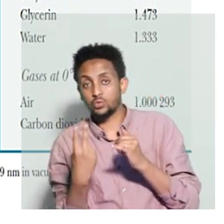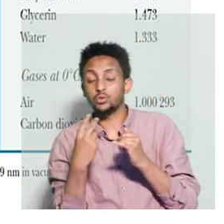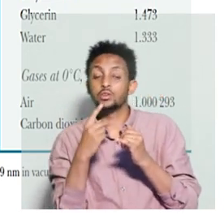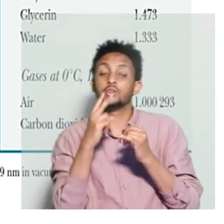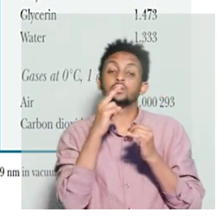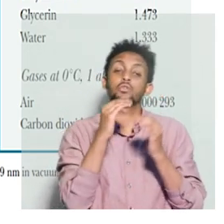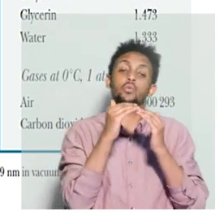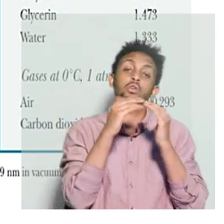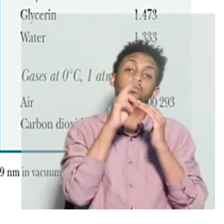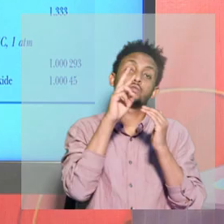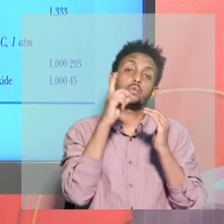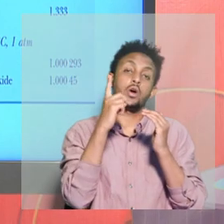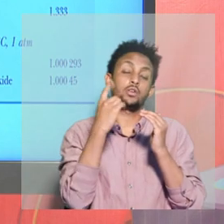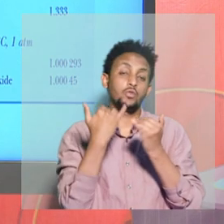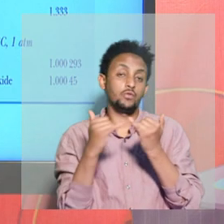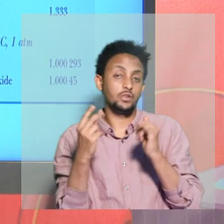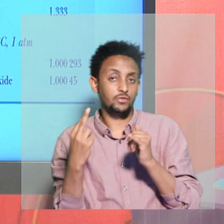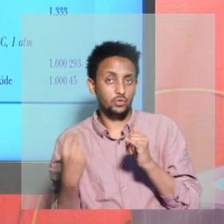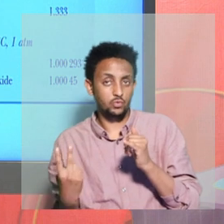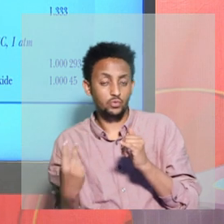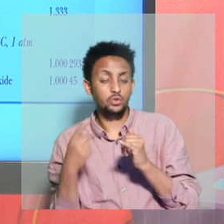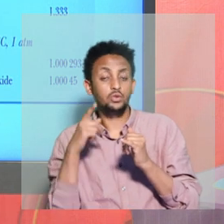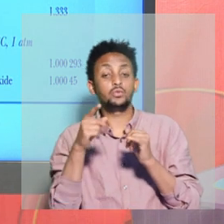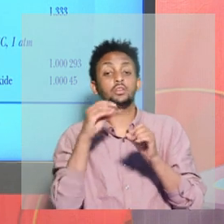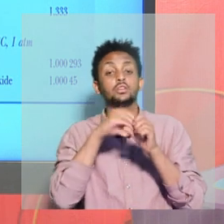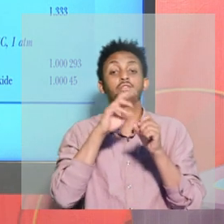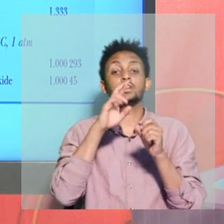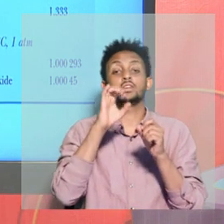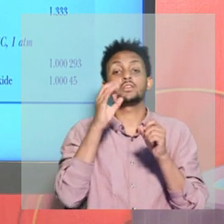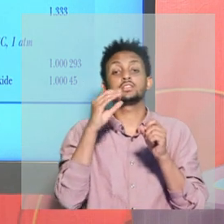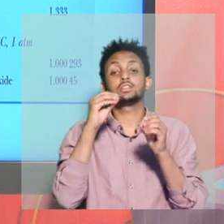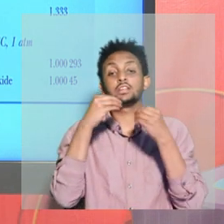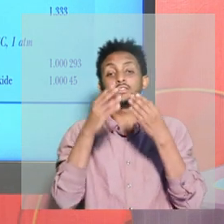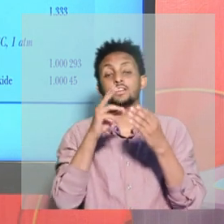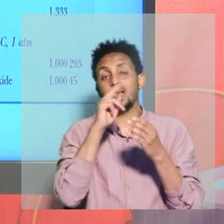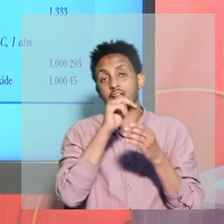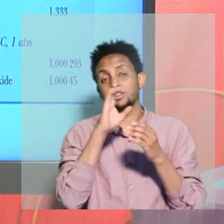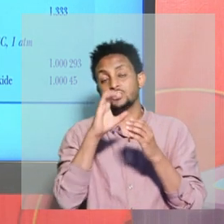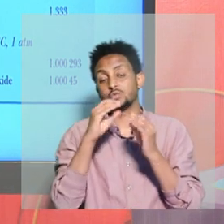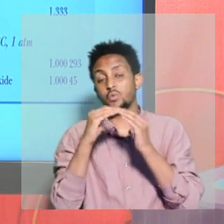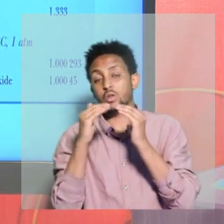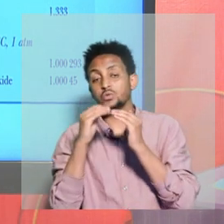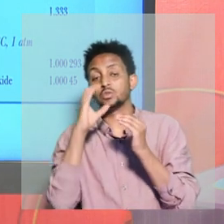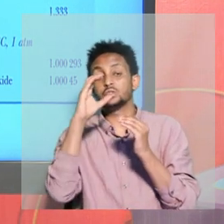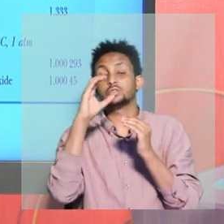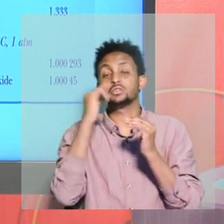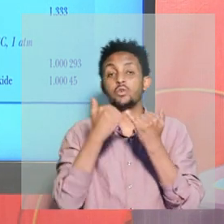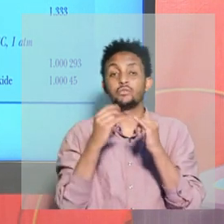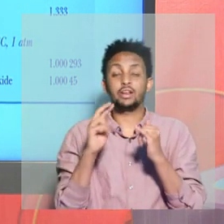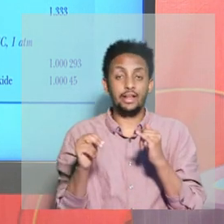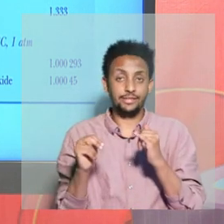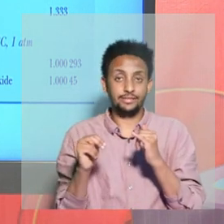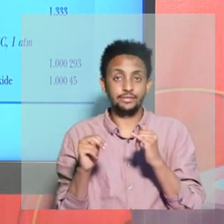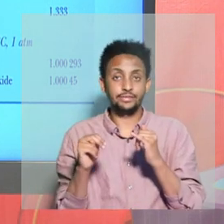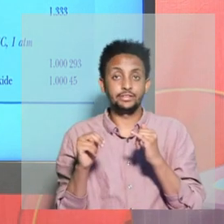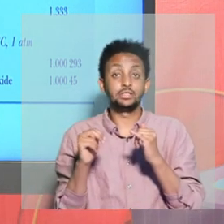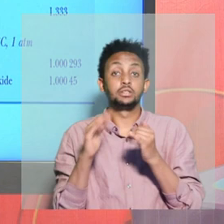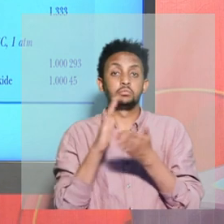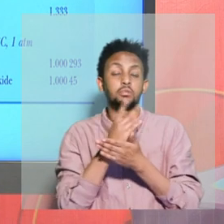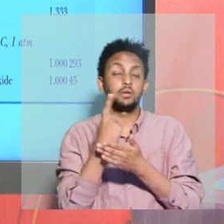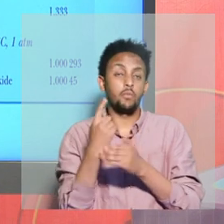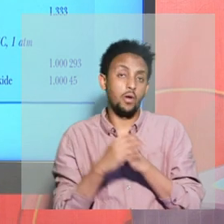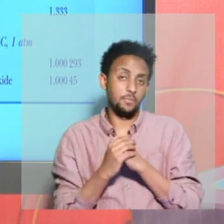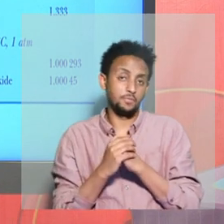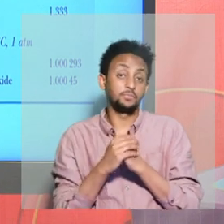over v2. So if you use refractive index can be given as c over v1 for medium